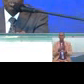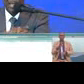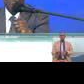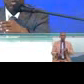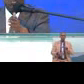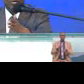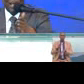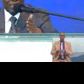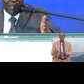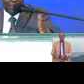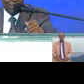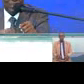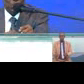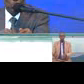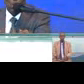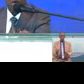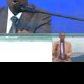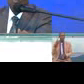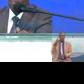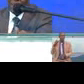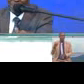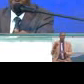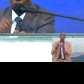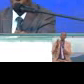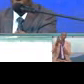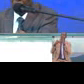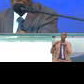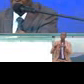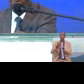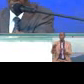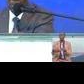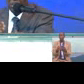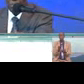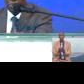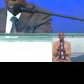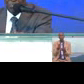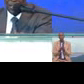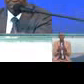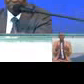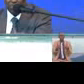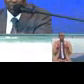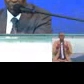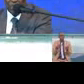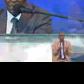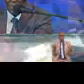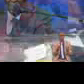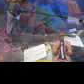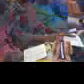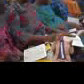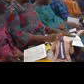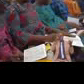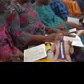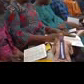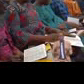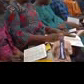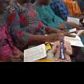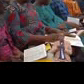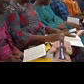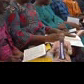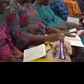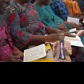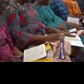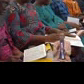on the streets of gold, everyone that has this hope of getting to heaven purifies